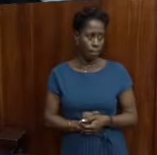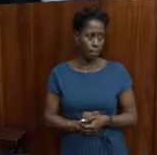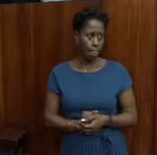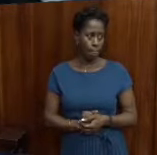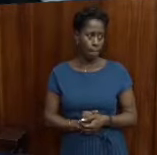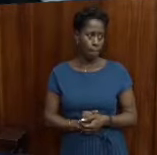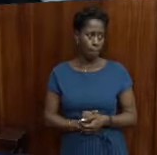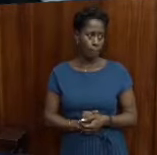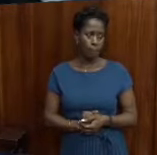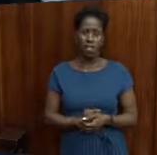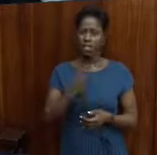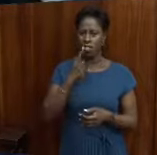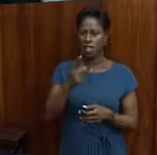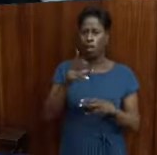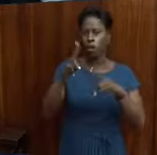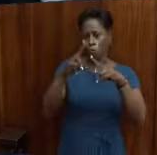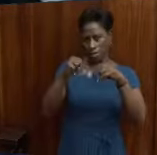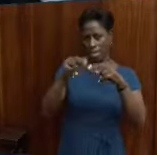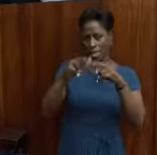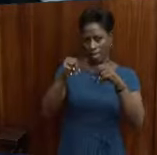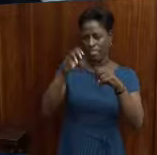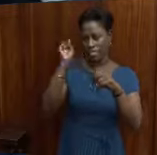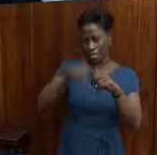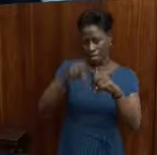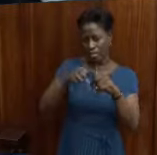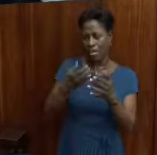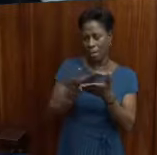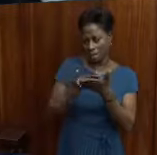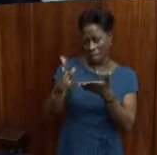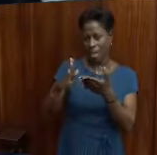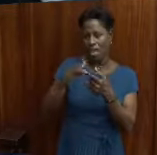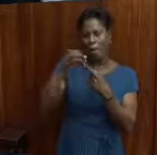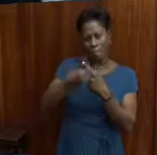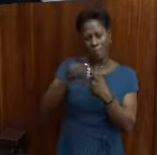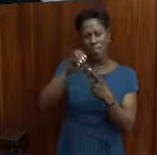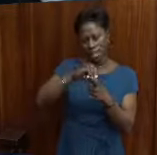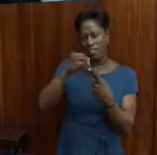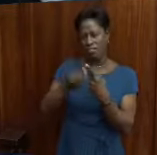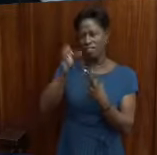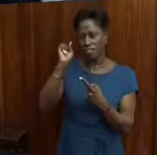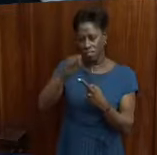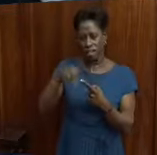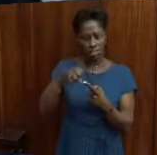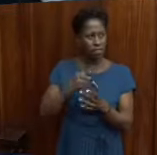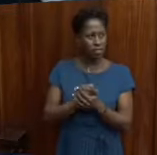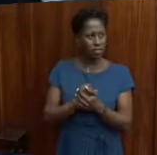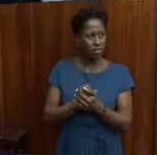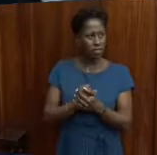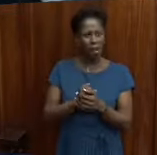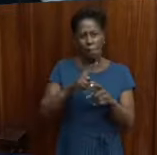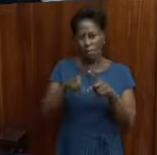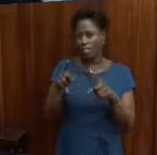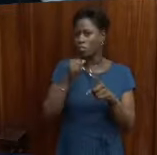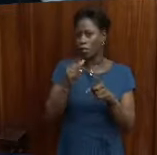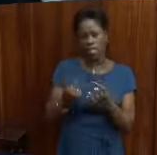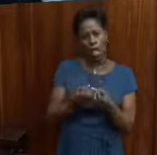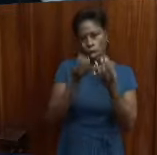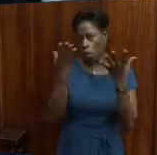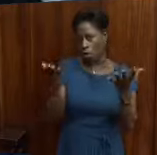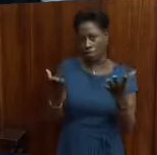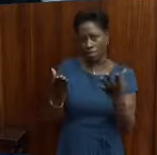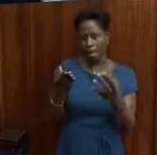hotel purchases, the combined record output of non-banana crops sold to hotels and supermarkets fell by